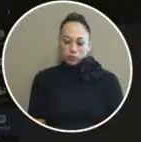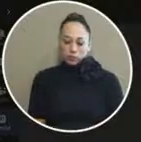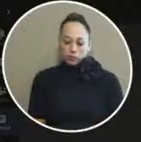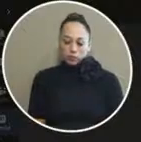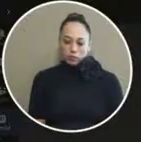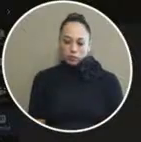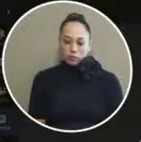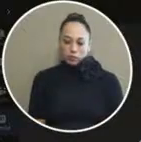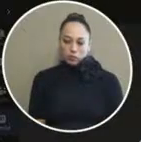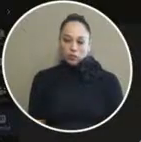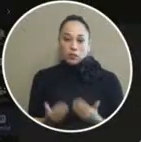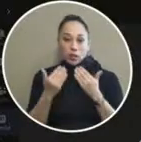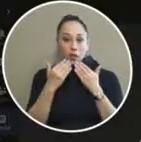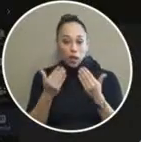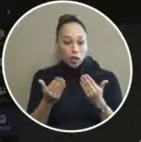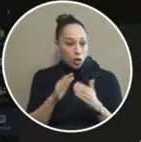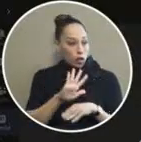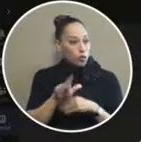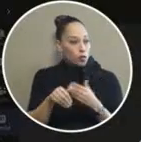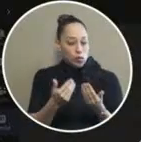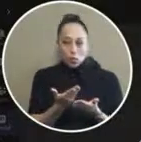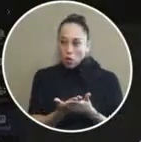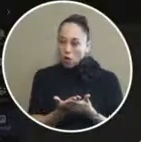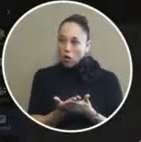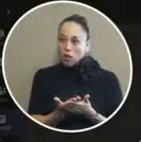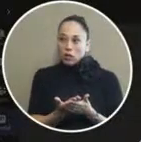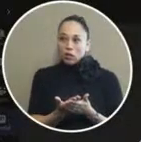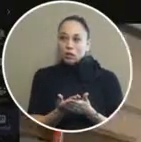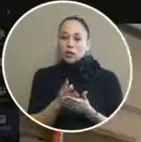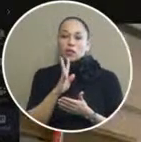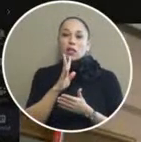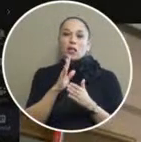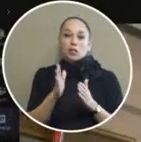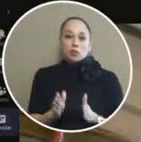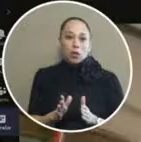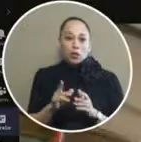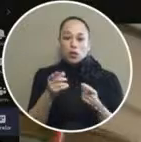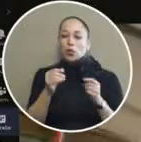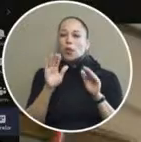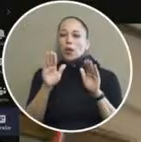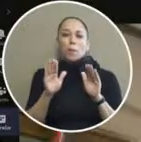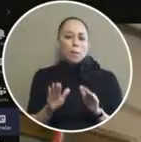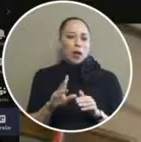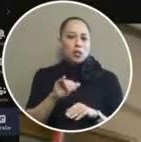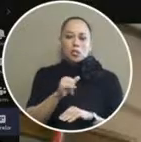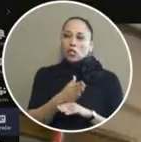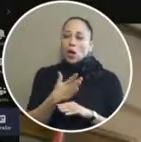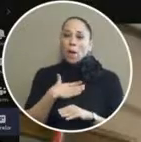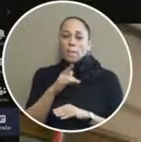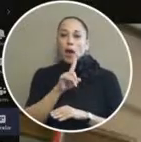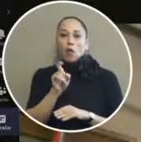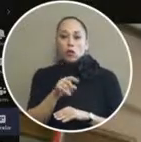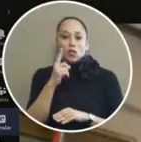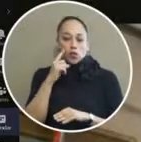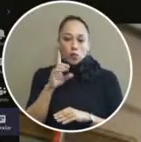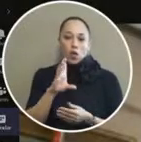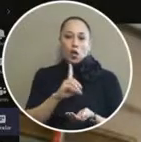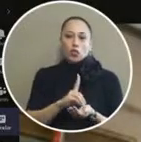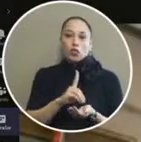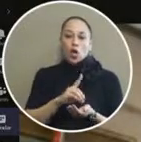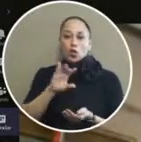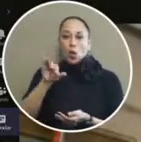Thank you to all of the speakers. You all did a wonderful job. My question is for Dr.